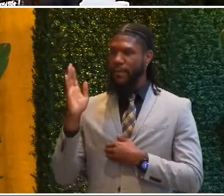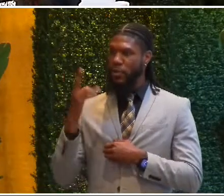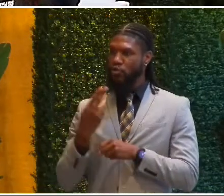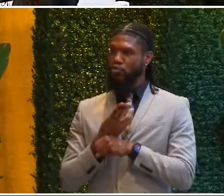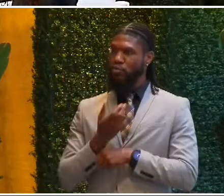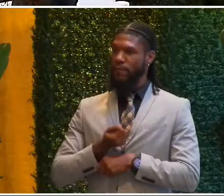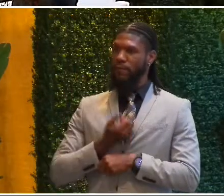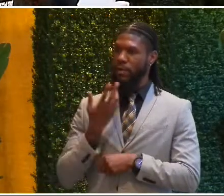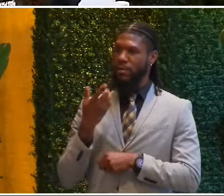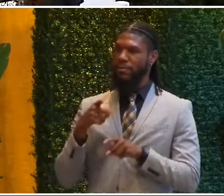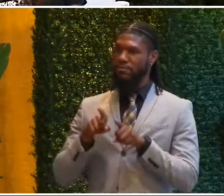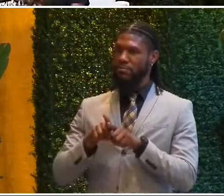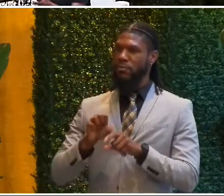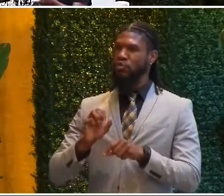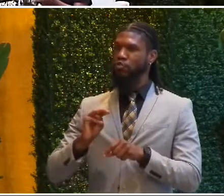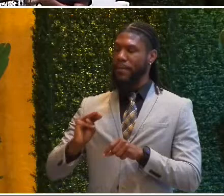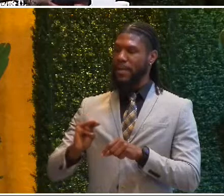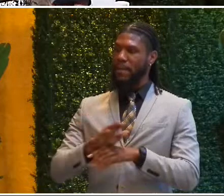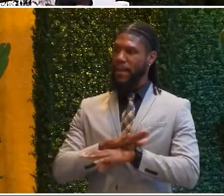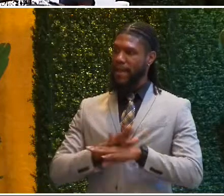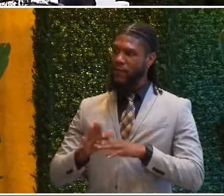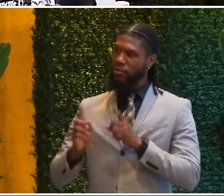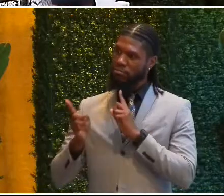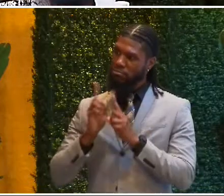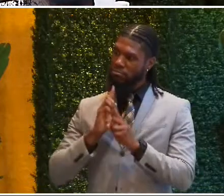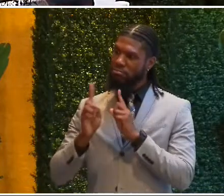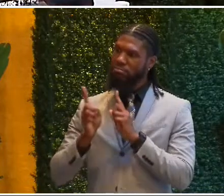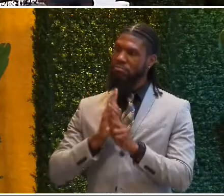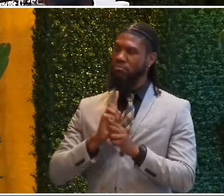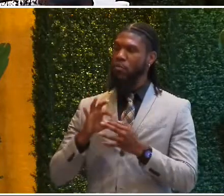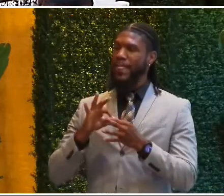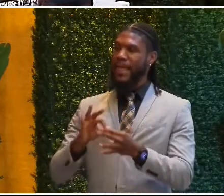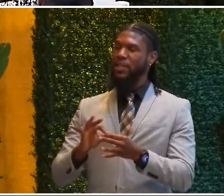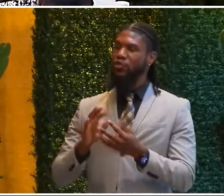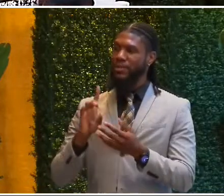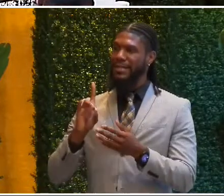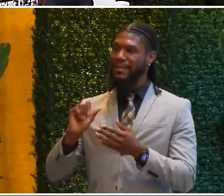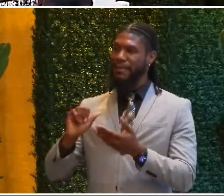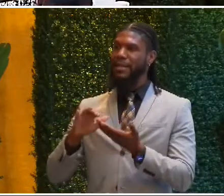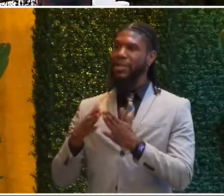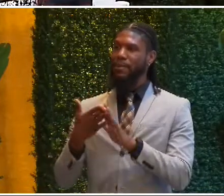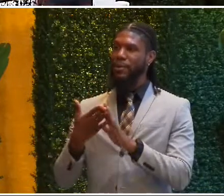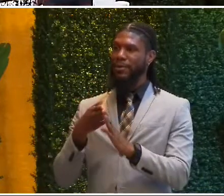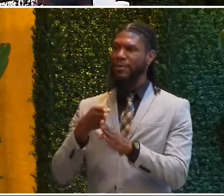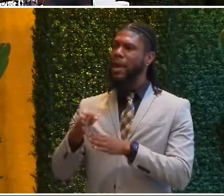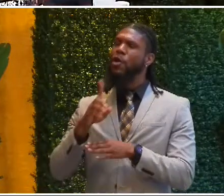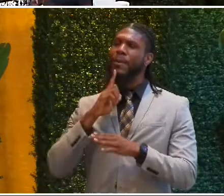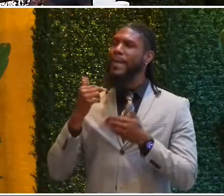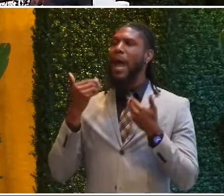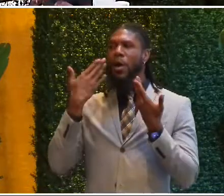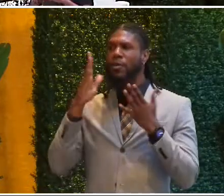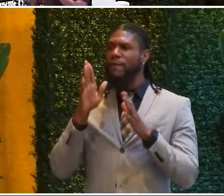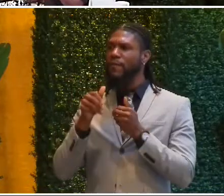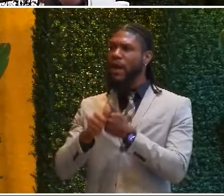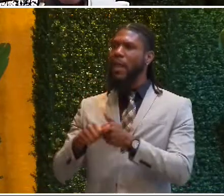social media platforms to create conversations engaging the disability community. Listen, holla if you follow Imani.